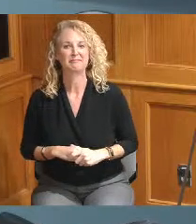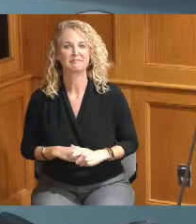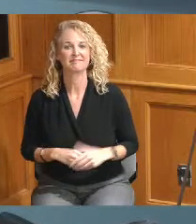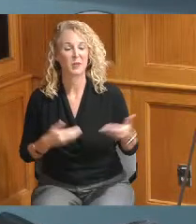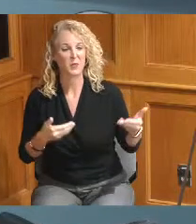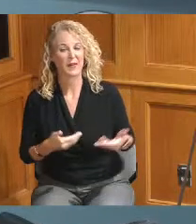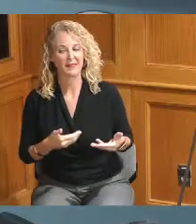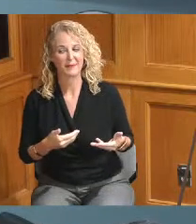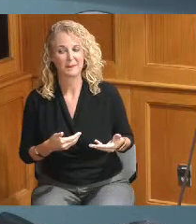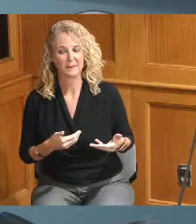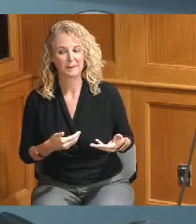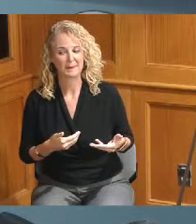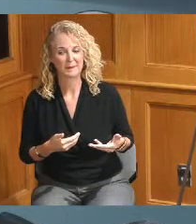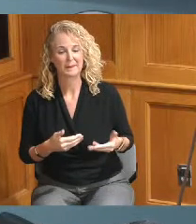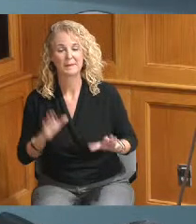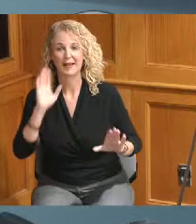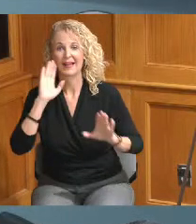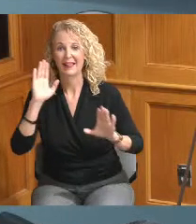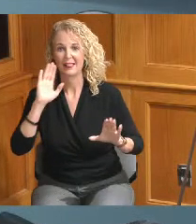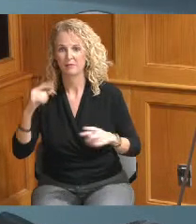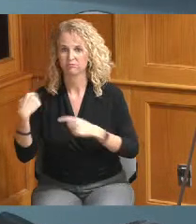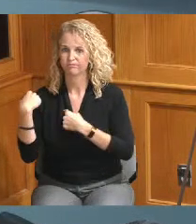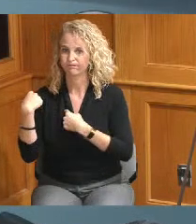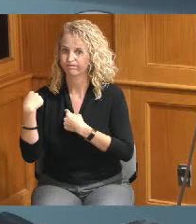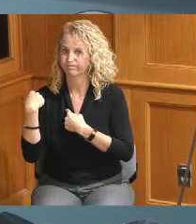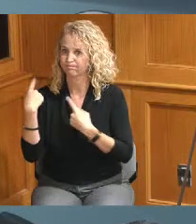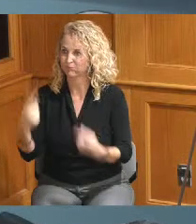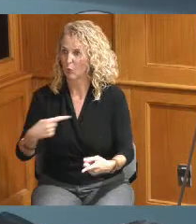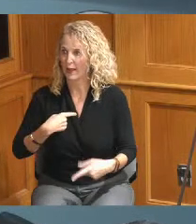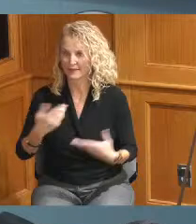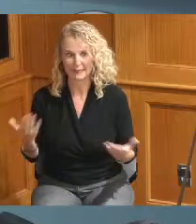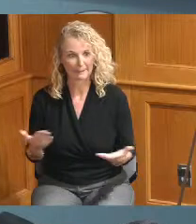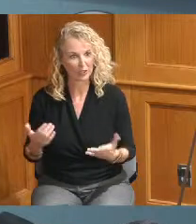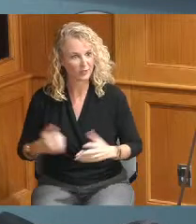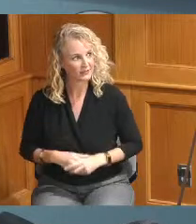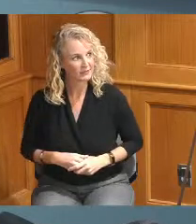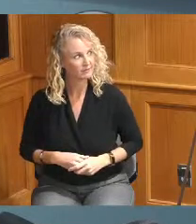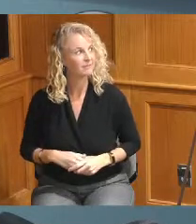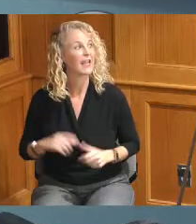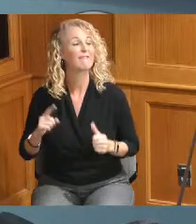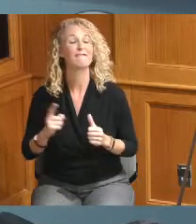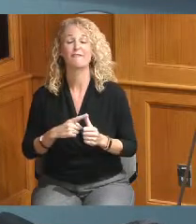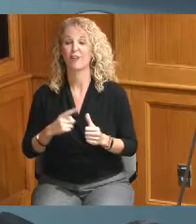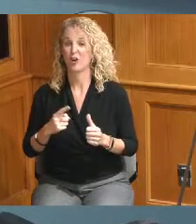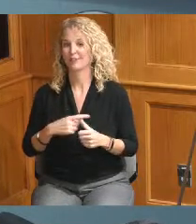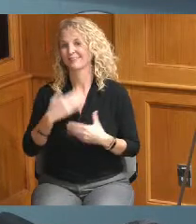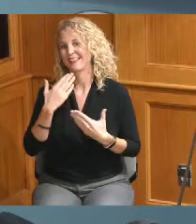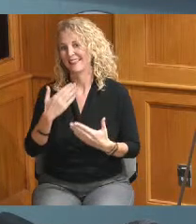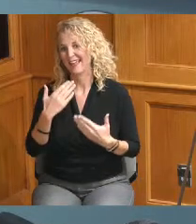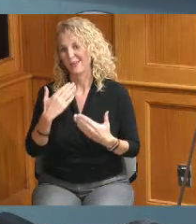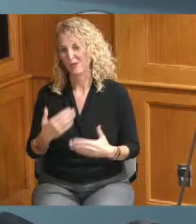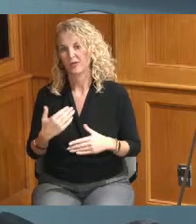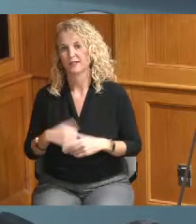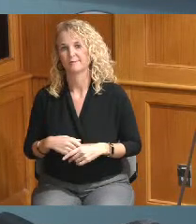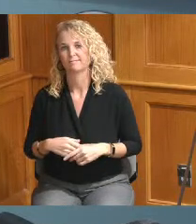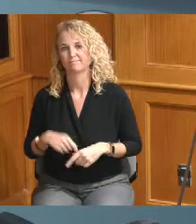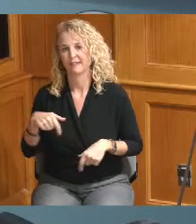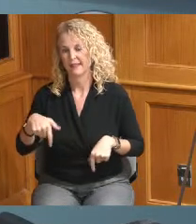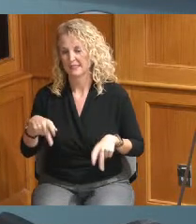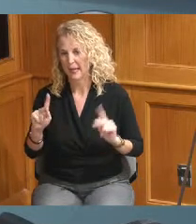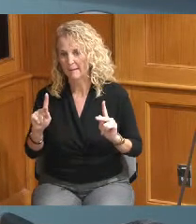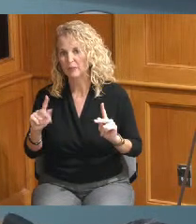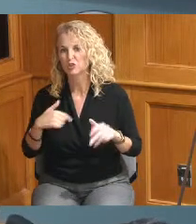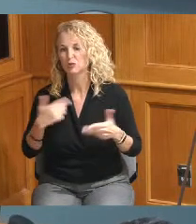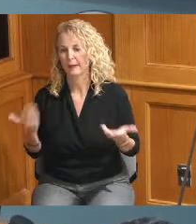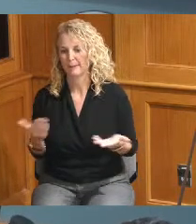Welcome. Good afternoon. It's been a while since I've seen you all. Yes. First, I'd like to say thank you for the opportunity